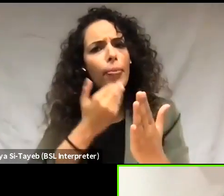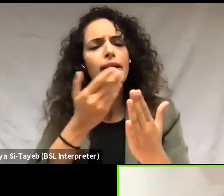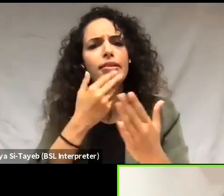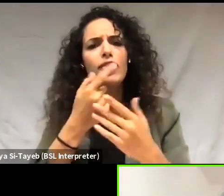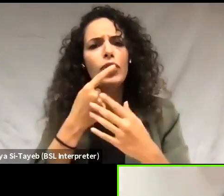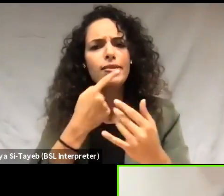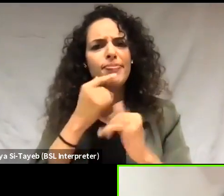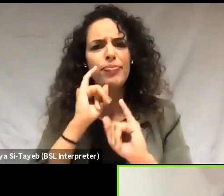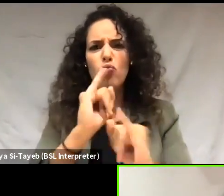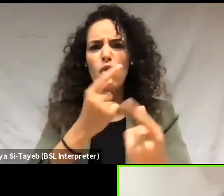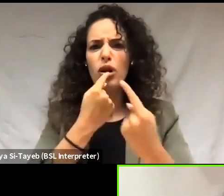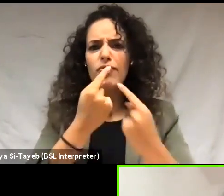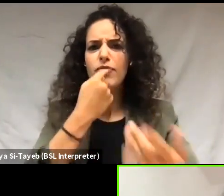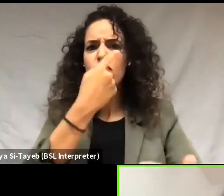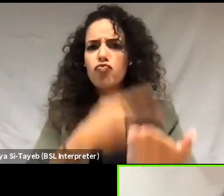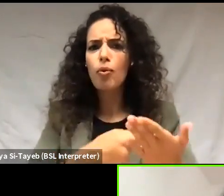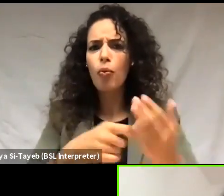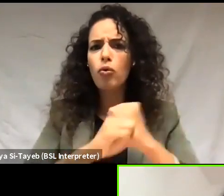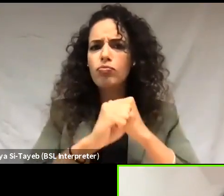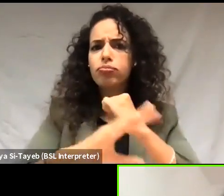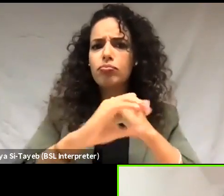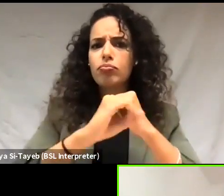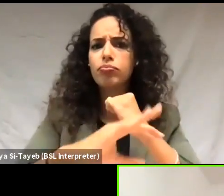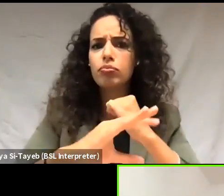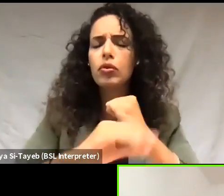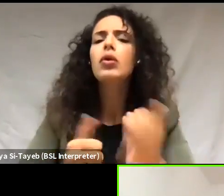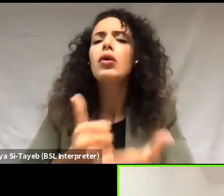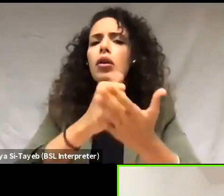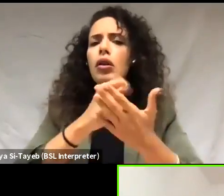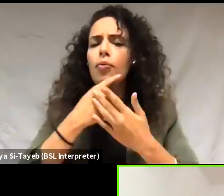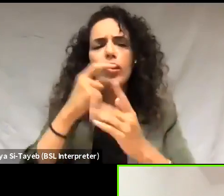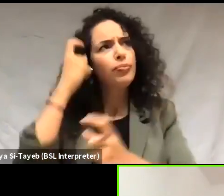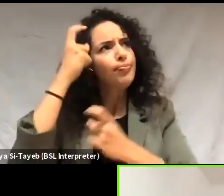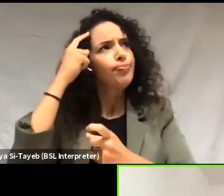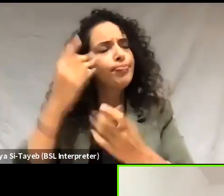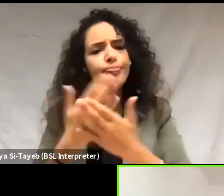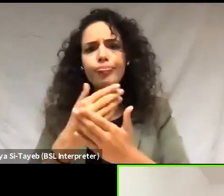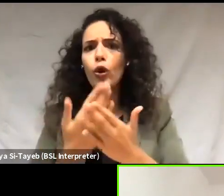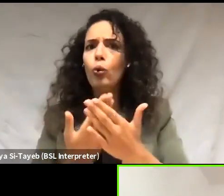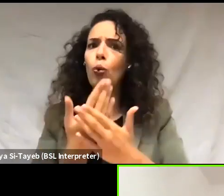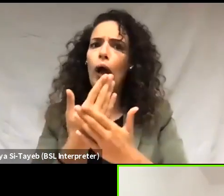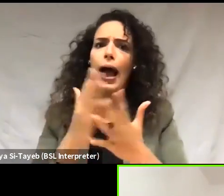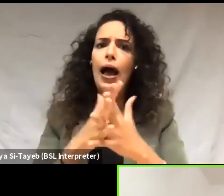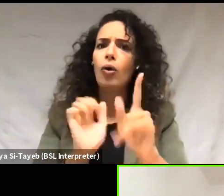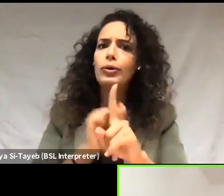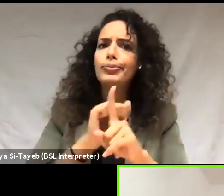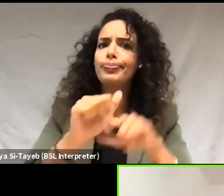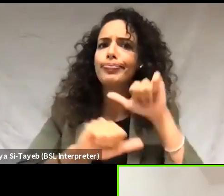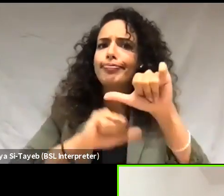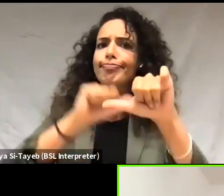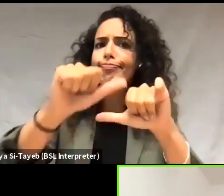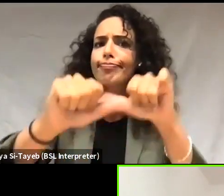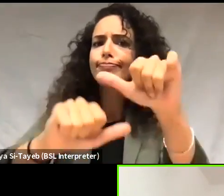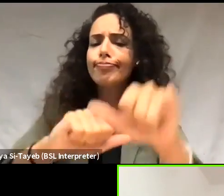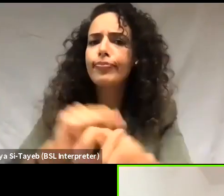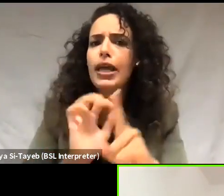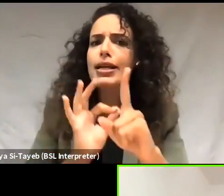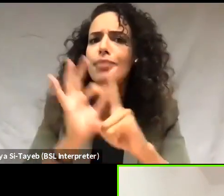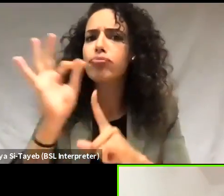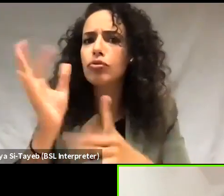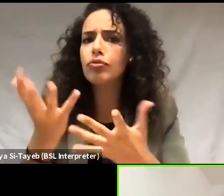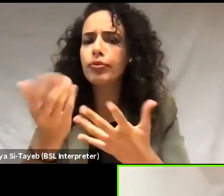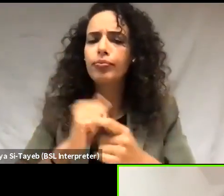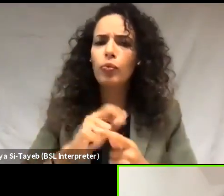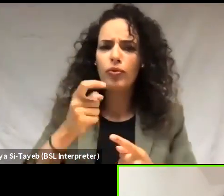and providing useful insight into potential steps forward. One of the key findings of our inquiry is that the